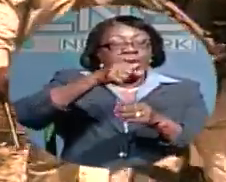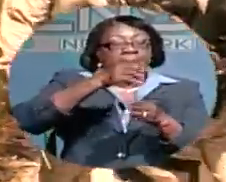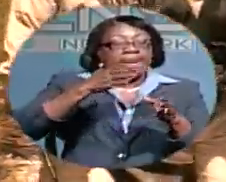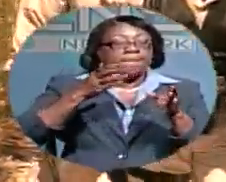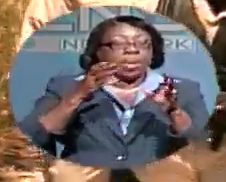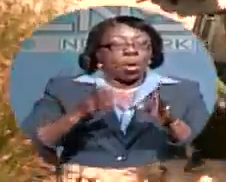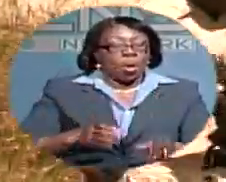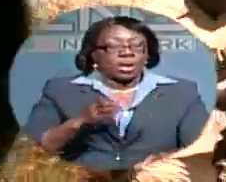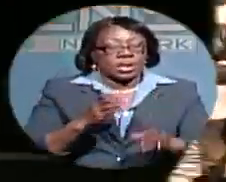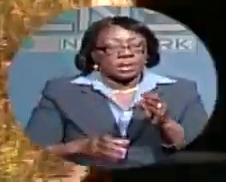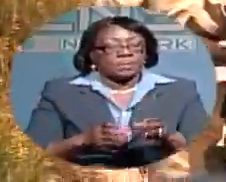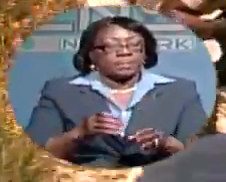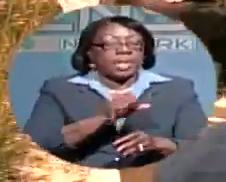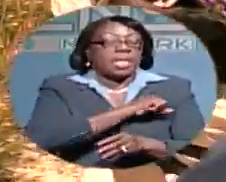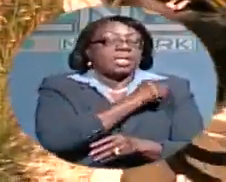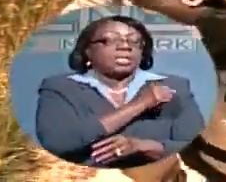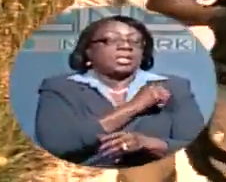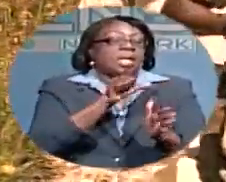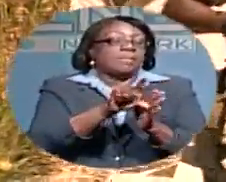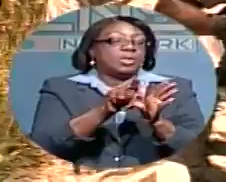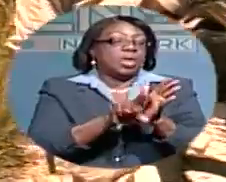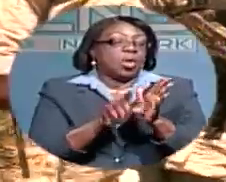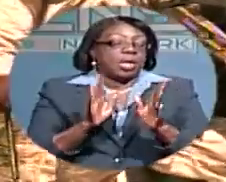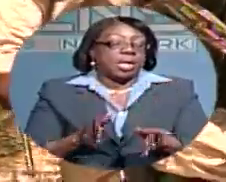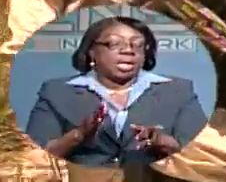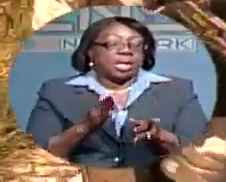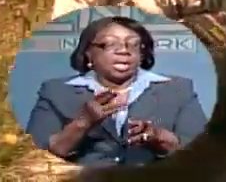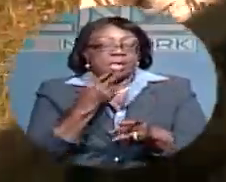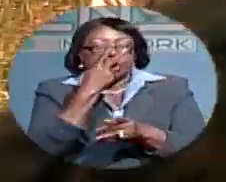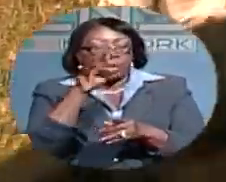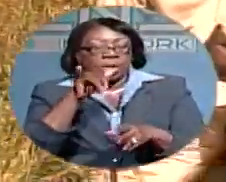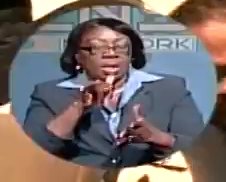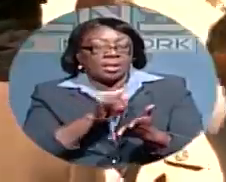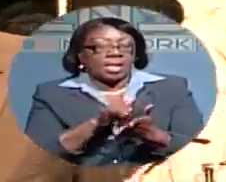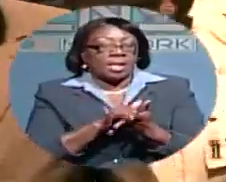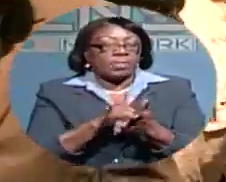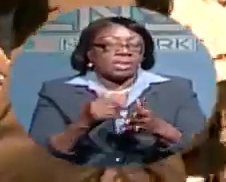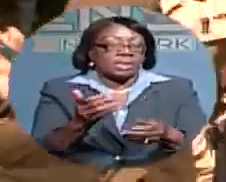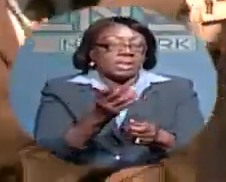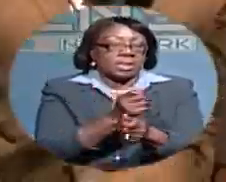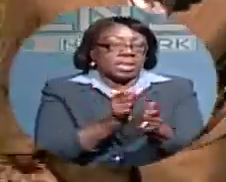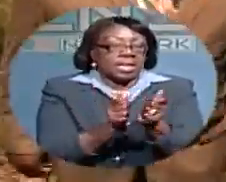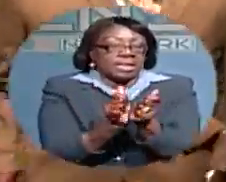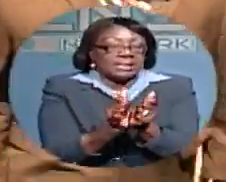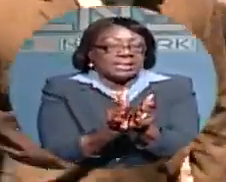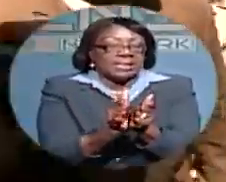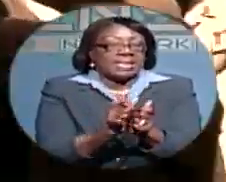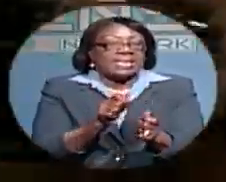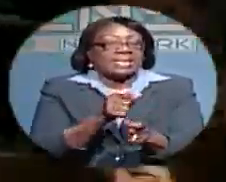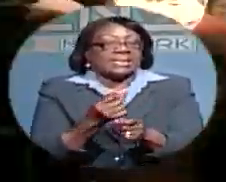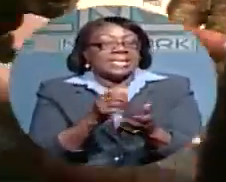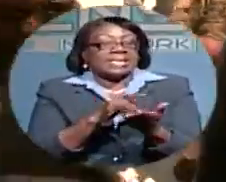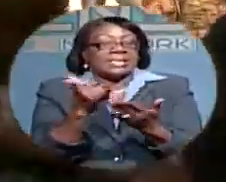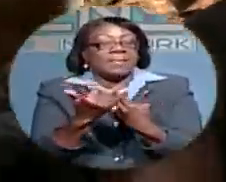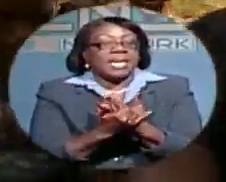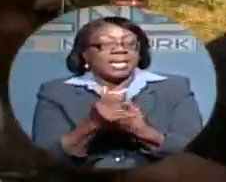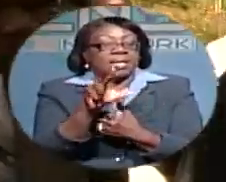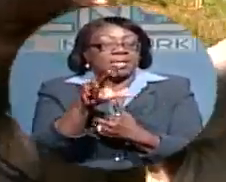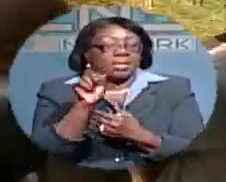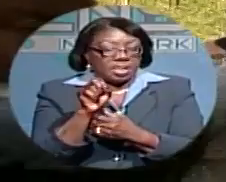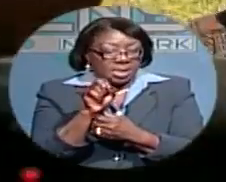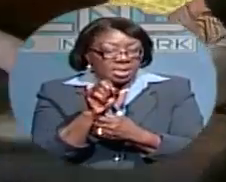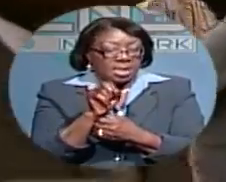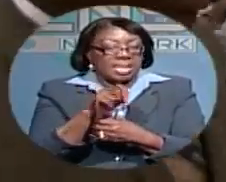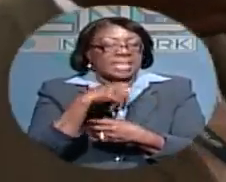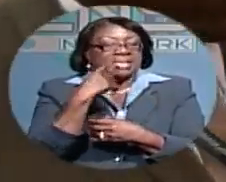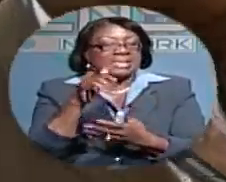the arraignment, Stubbs' attorney, Krista Smith, noted that he was in custody since May 30th. Smith also stressed that Stubbs has no